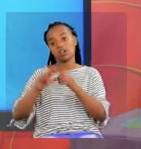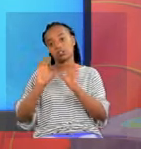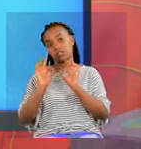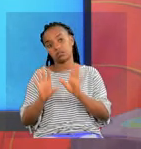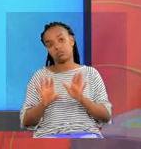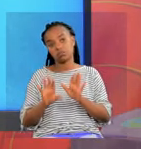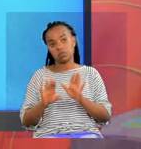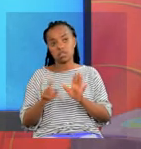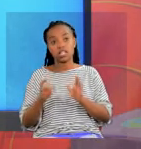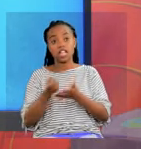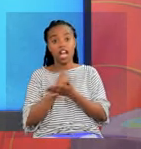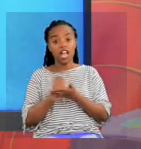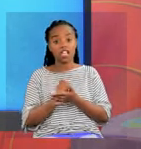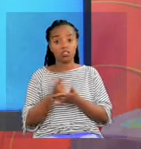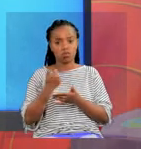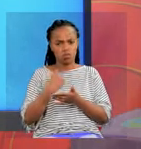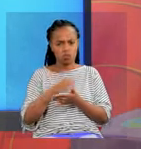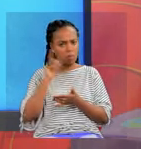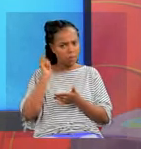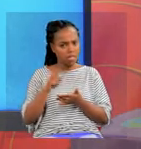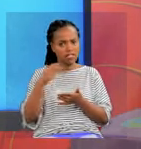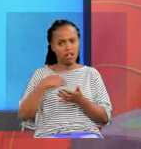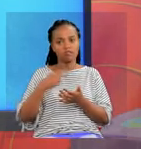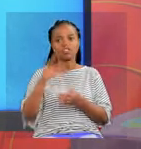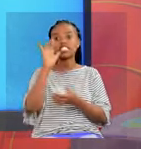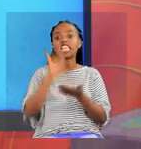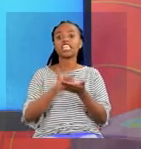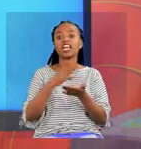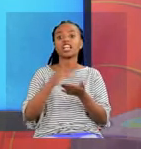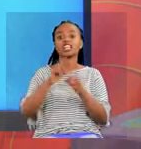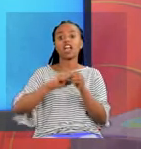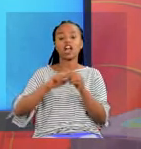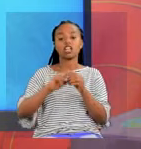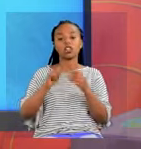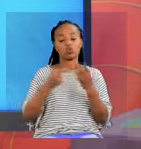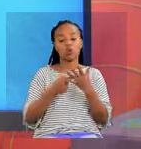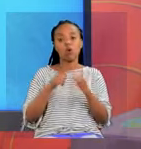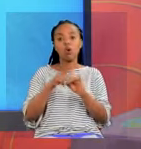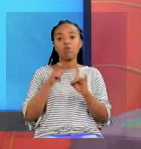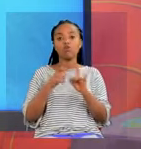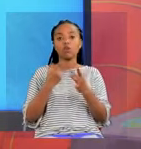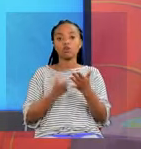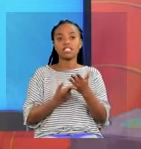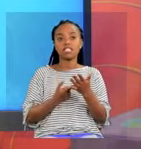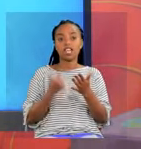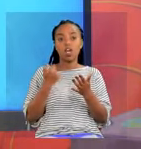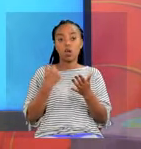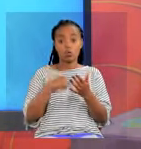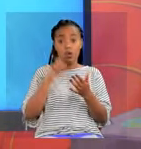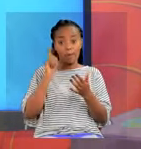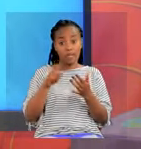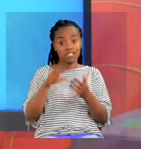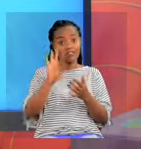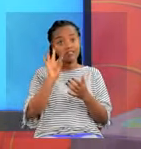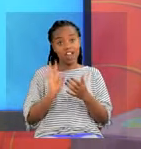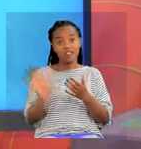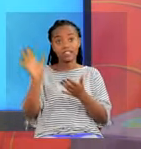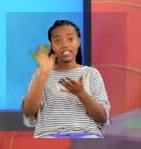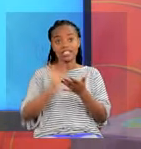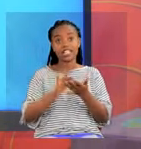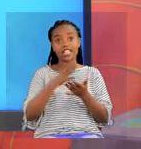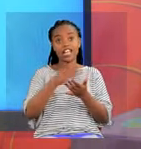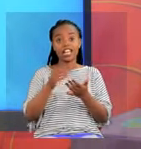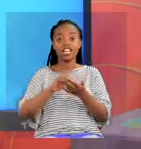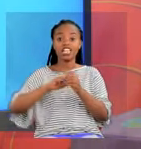of circle, we need to have center and radius. So from this, we need to find the center